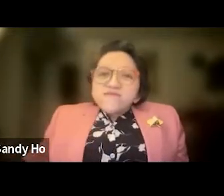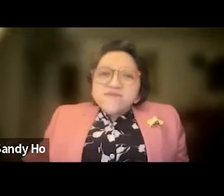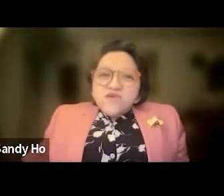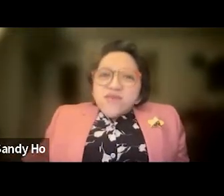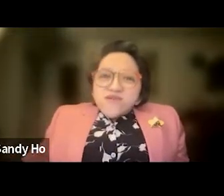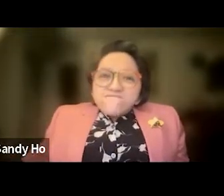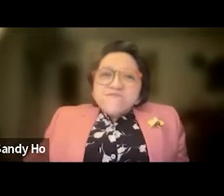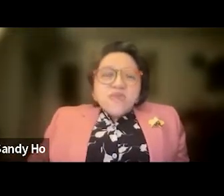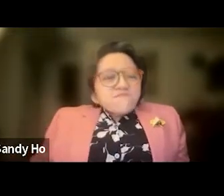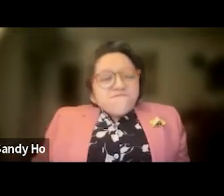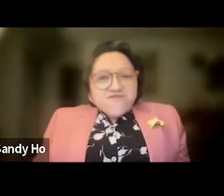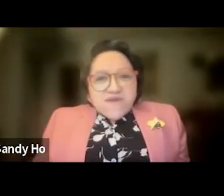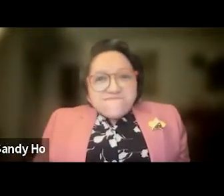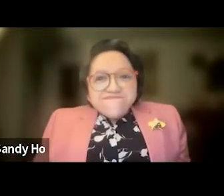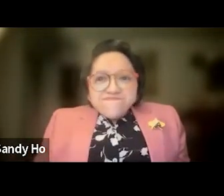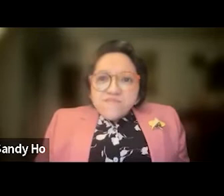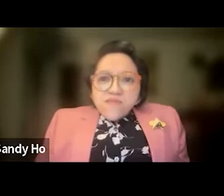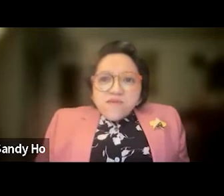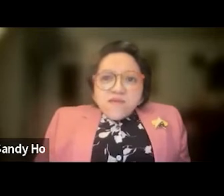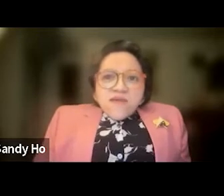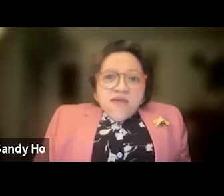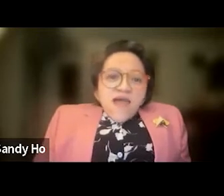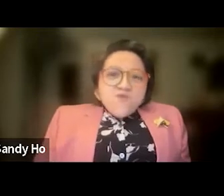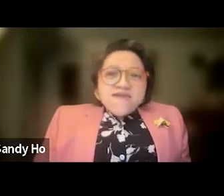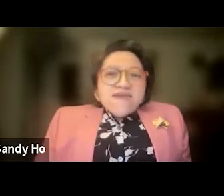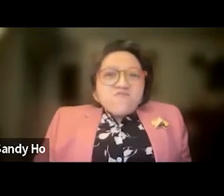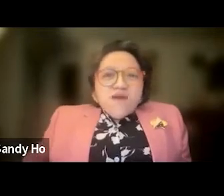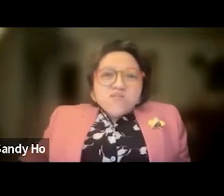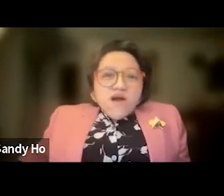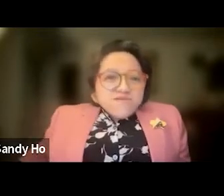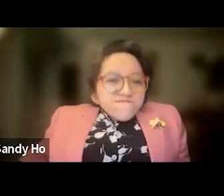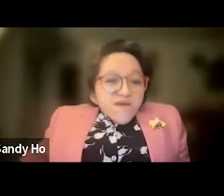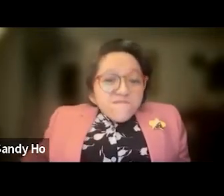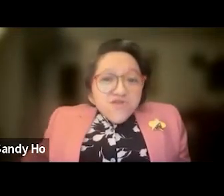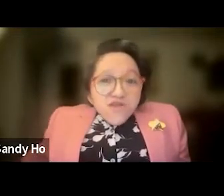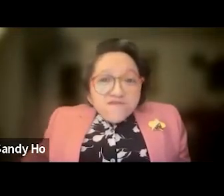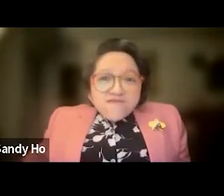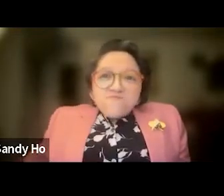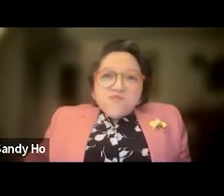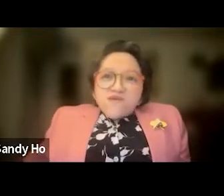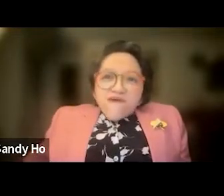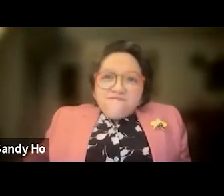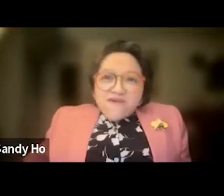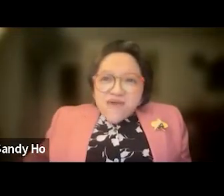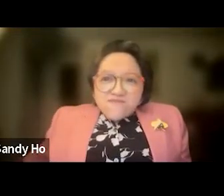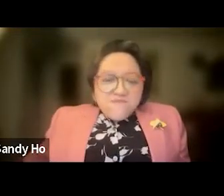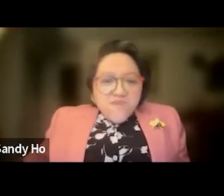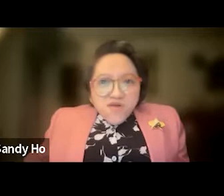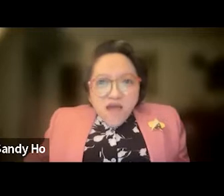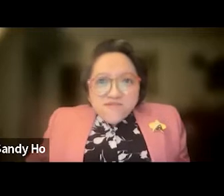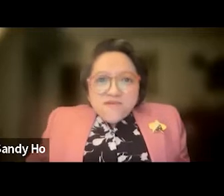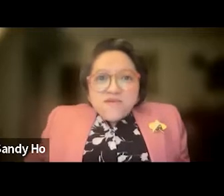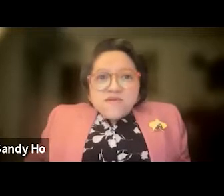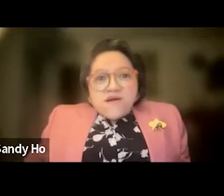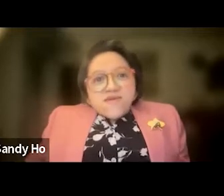right, it's a year later, and I'm in first grade. I'm wearing a white long sleeve button-up shirt with a red vest that has